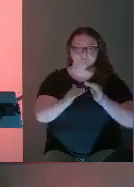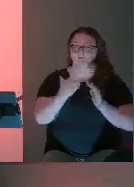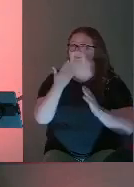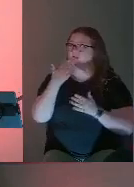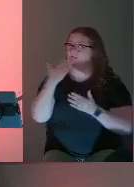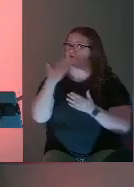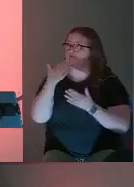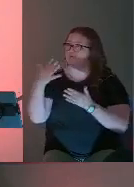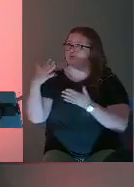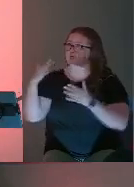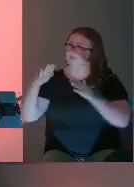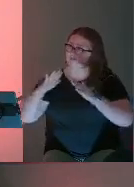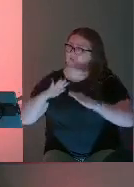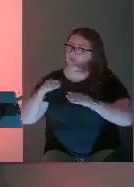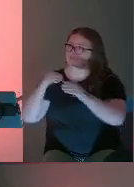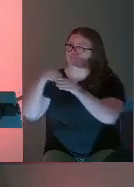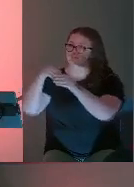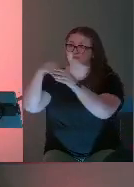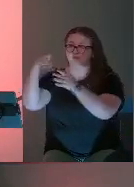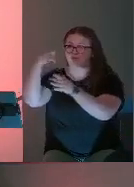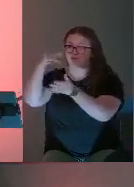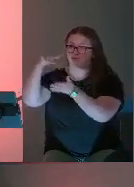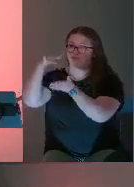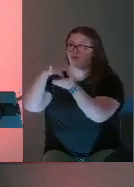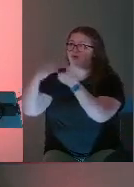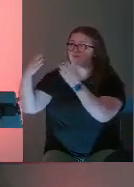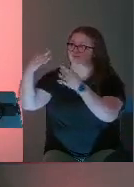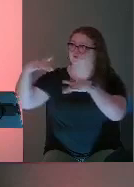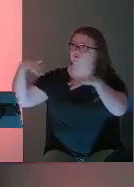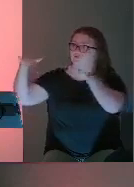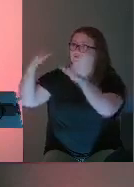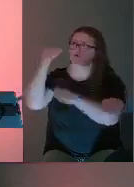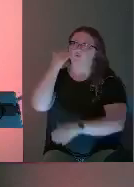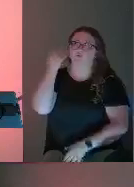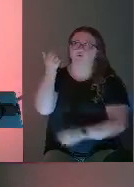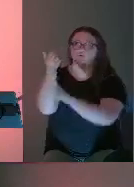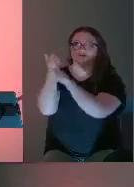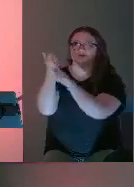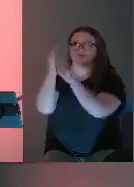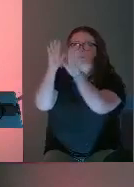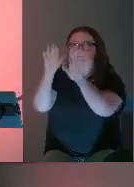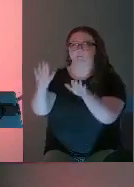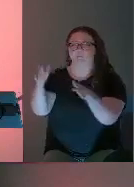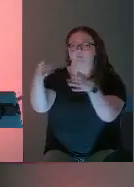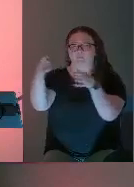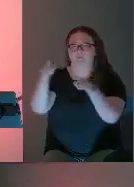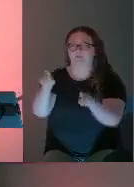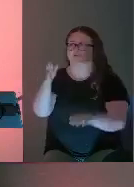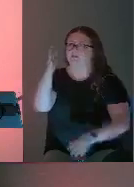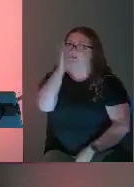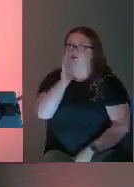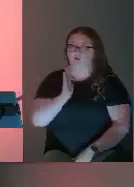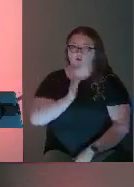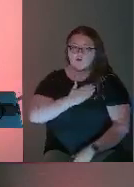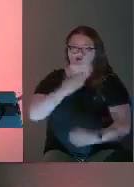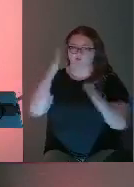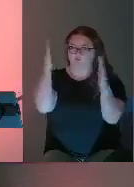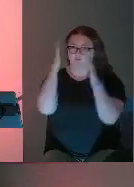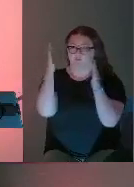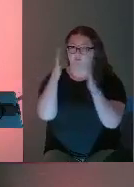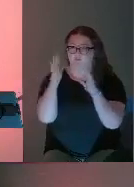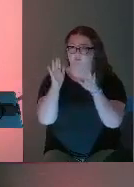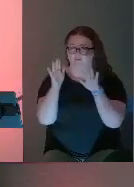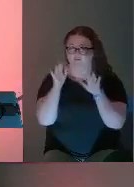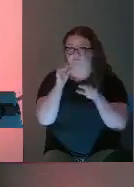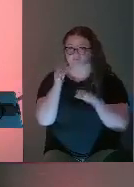that we know that you are, you know, a miraculous God. And even when our troubles don't go away, God, you are